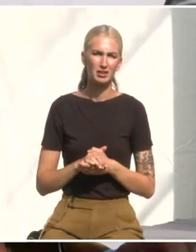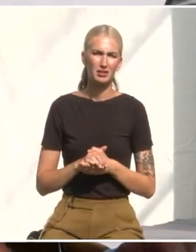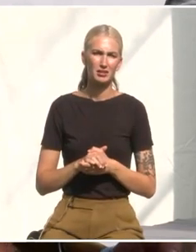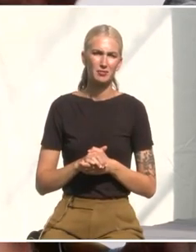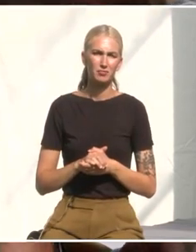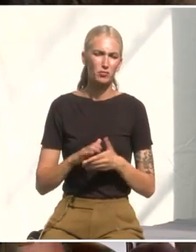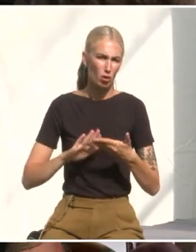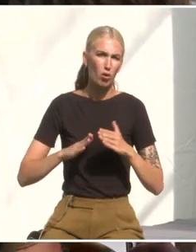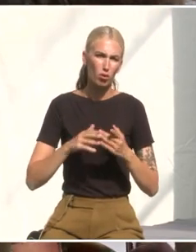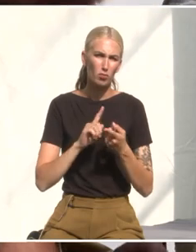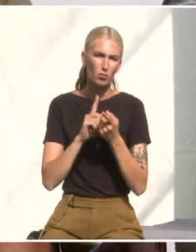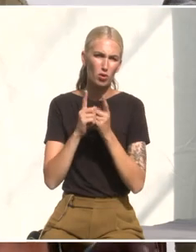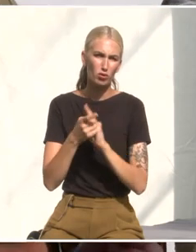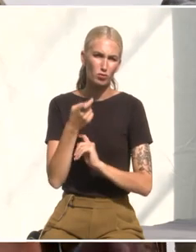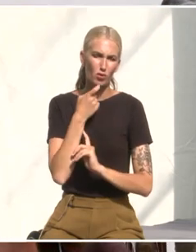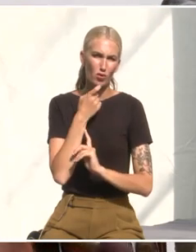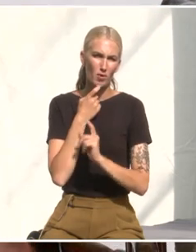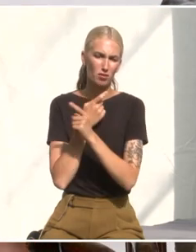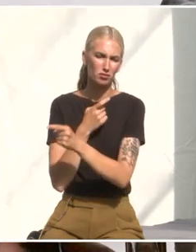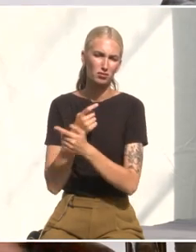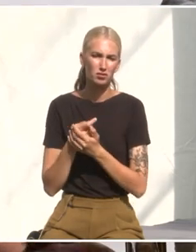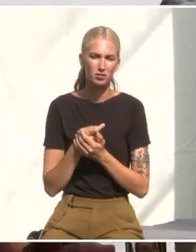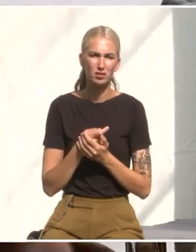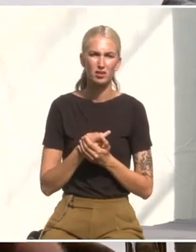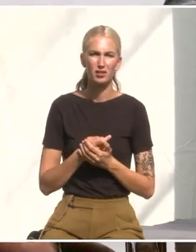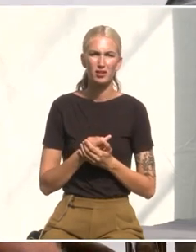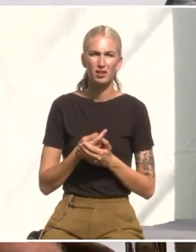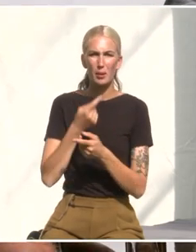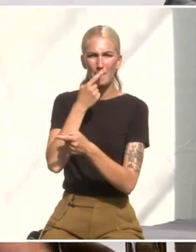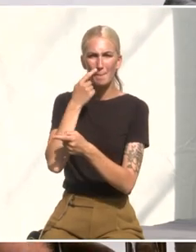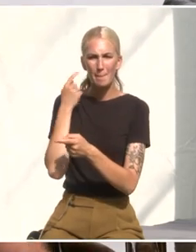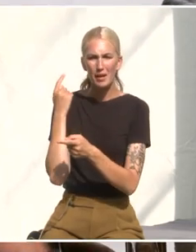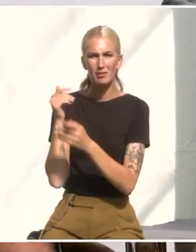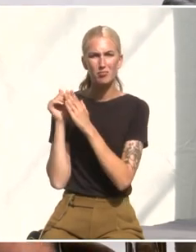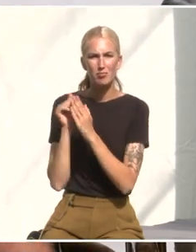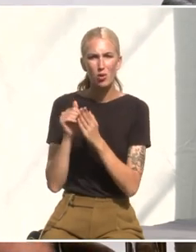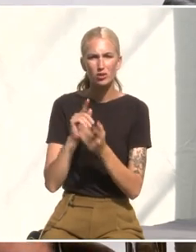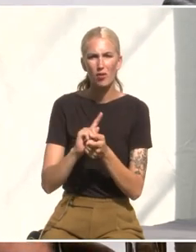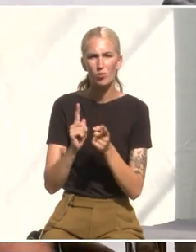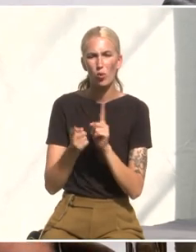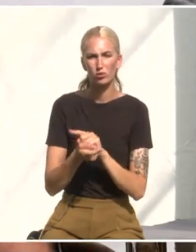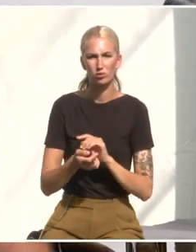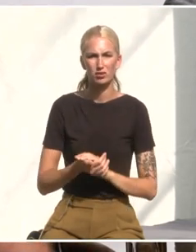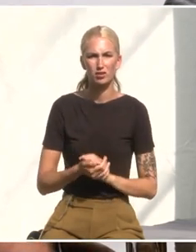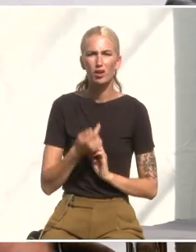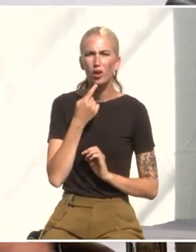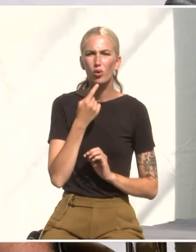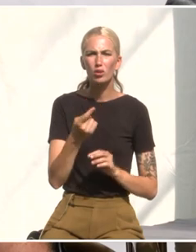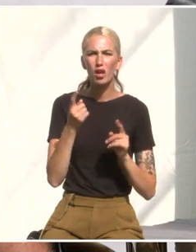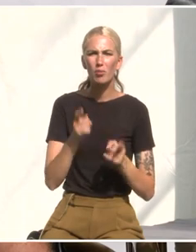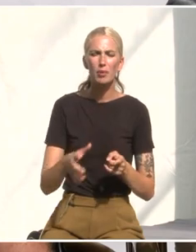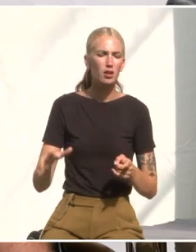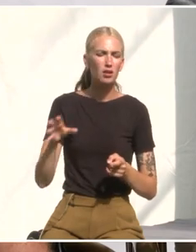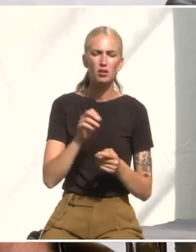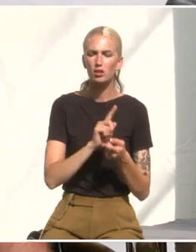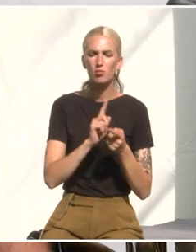Things are changing in Finland, and men are part of that change. And I must say that all the good changes that we